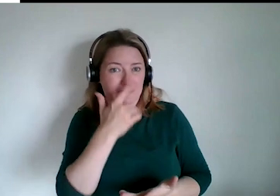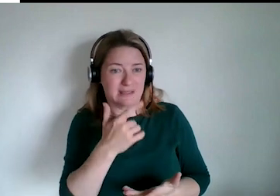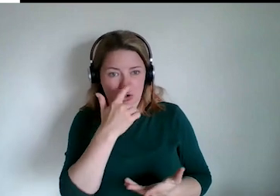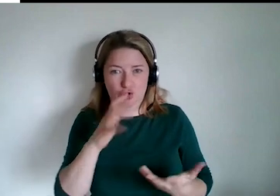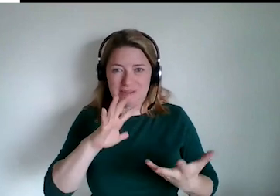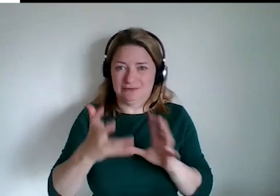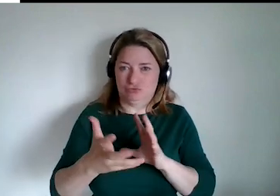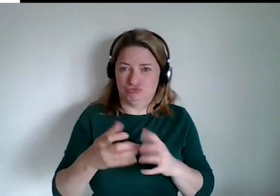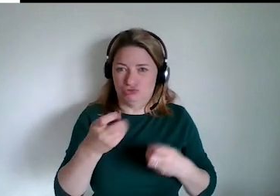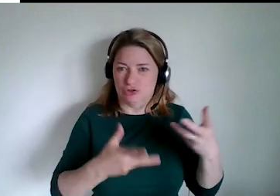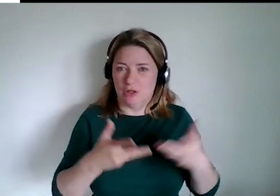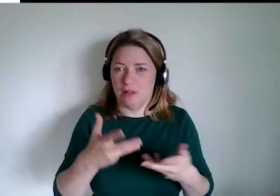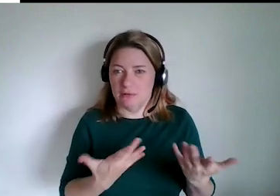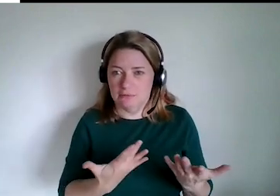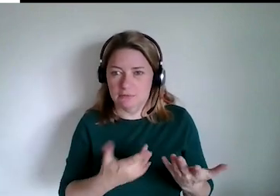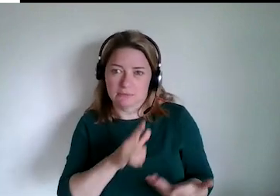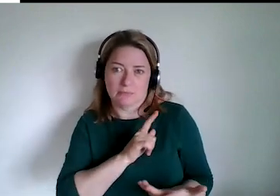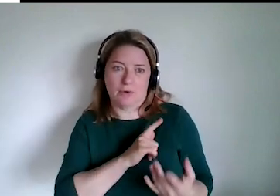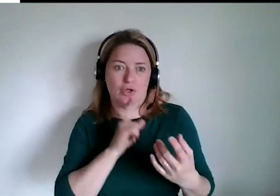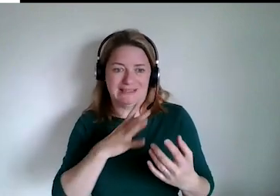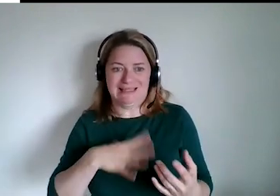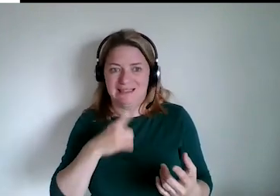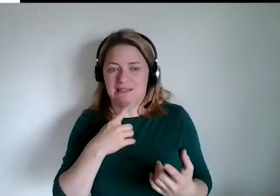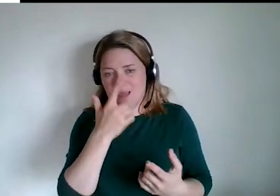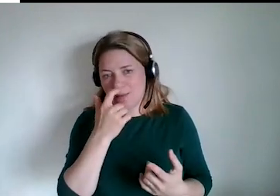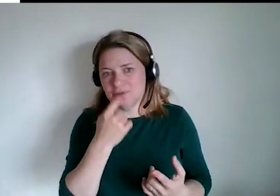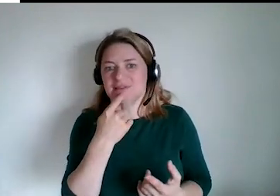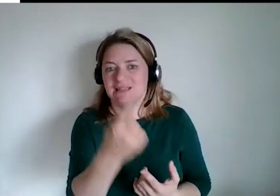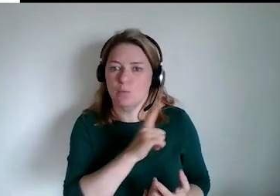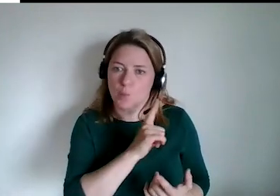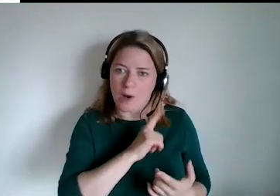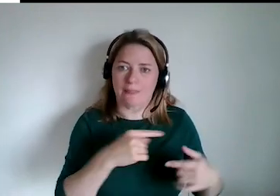there's something funny about the way that missing data are missing.